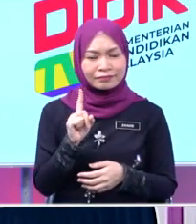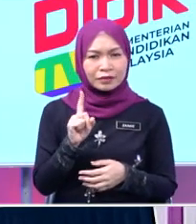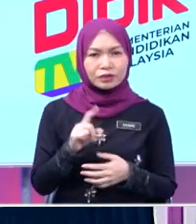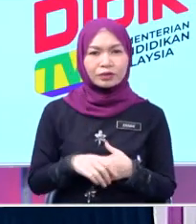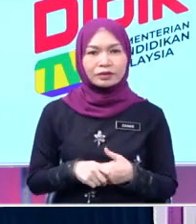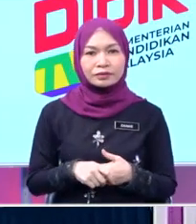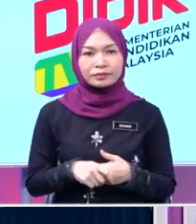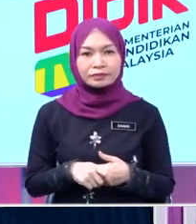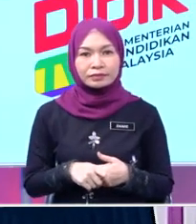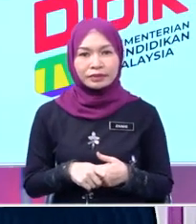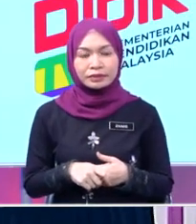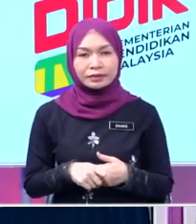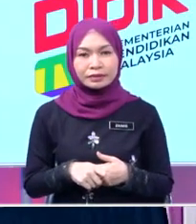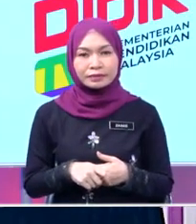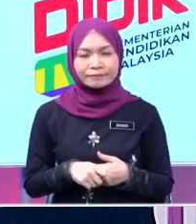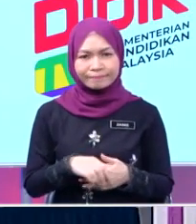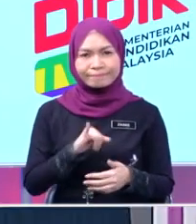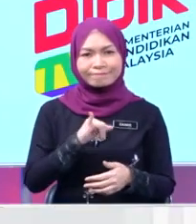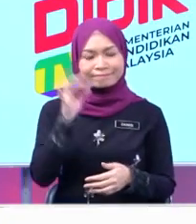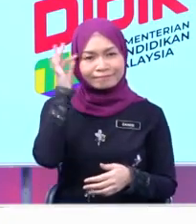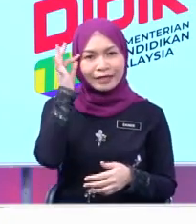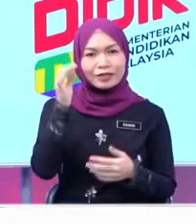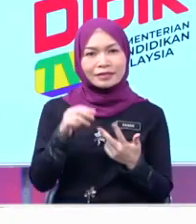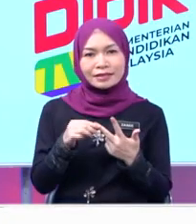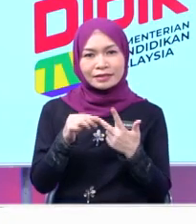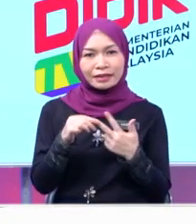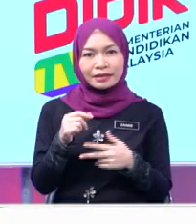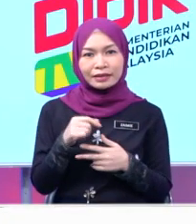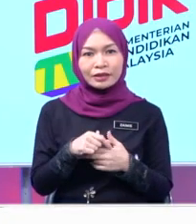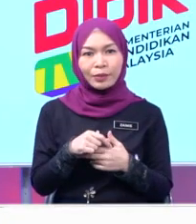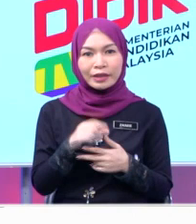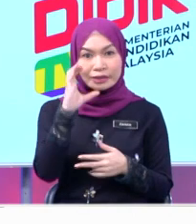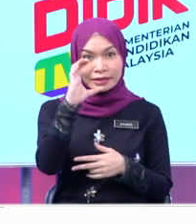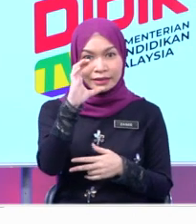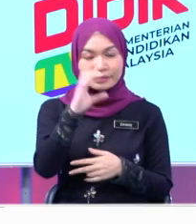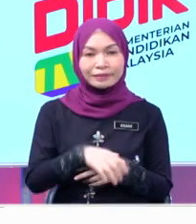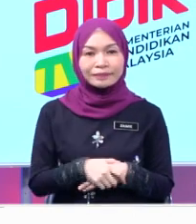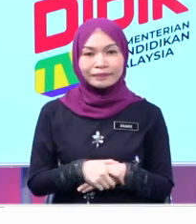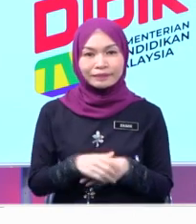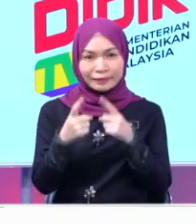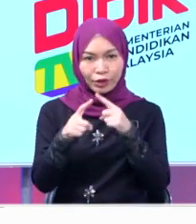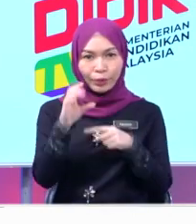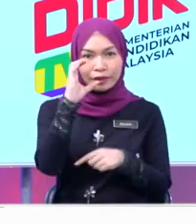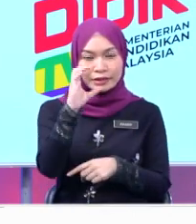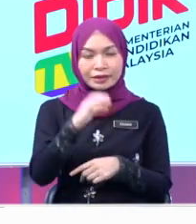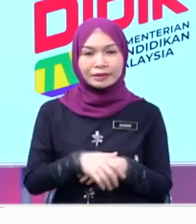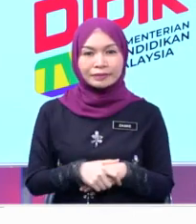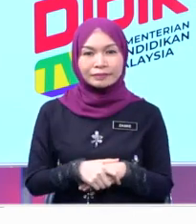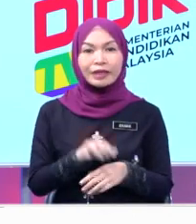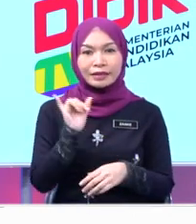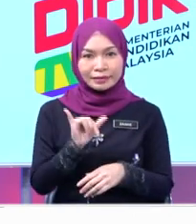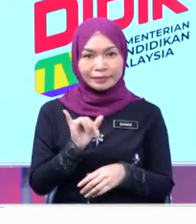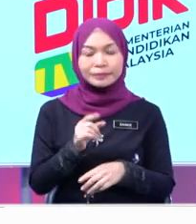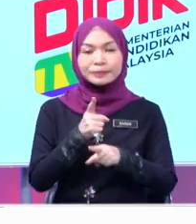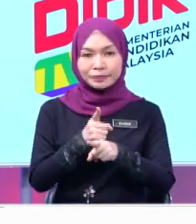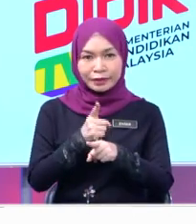I think it's C. That's correct. Okay, C is actually introducing. It's